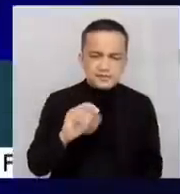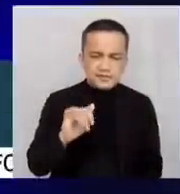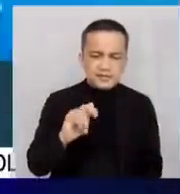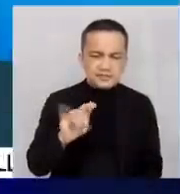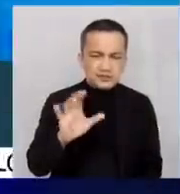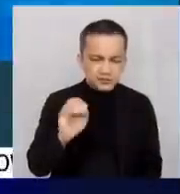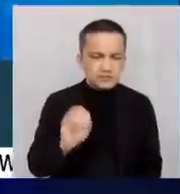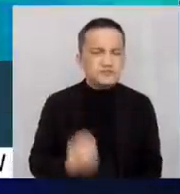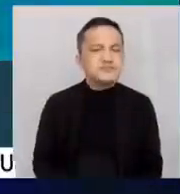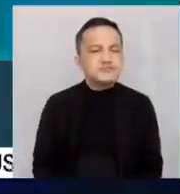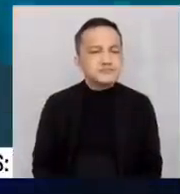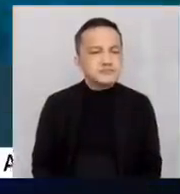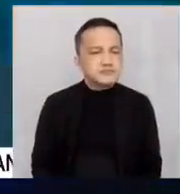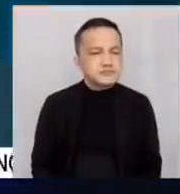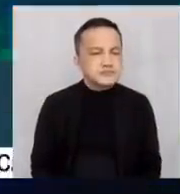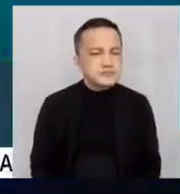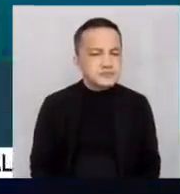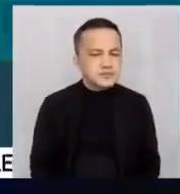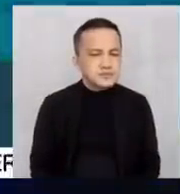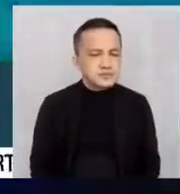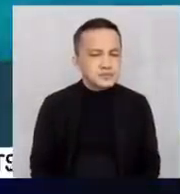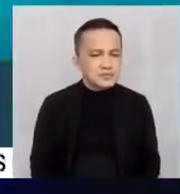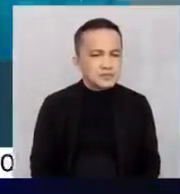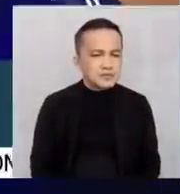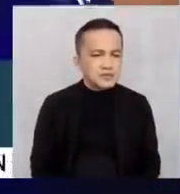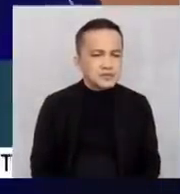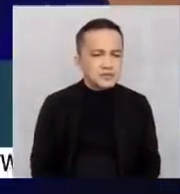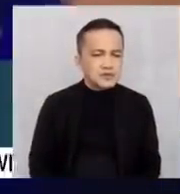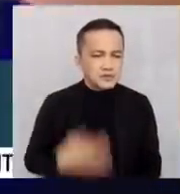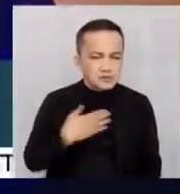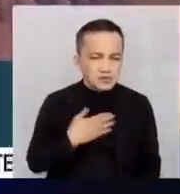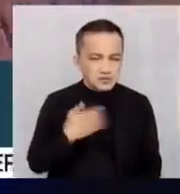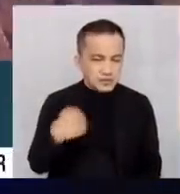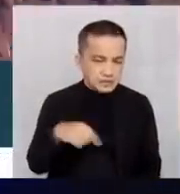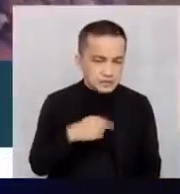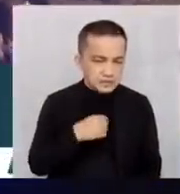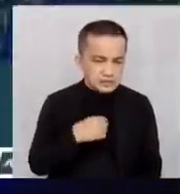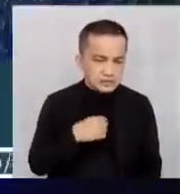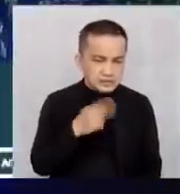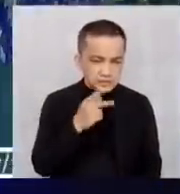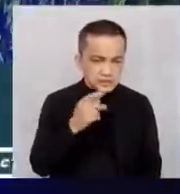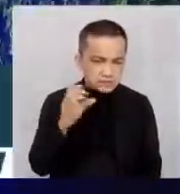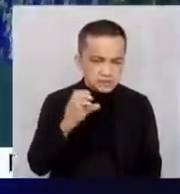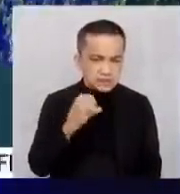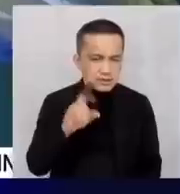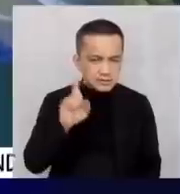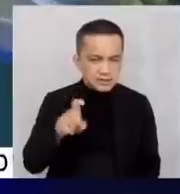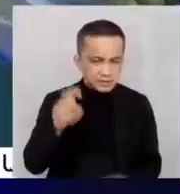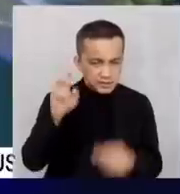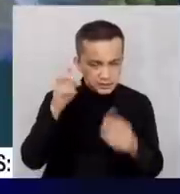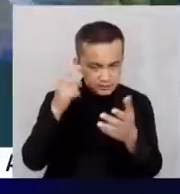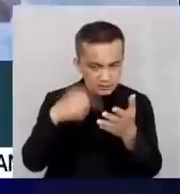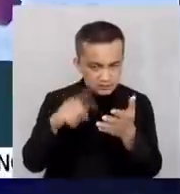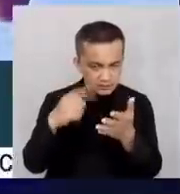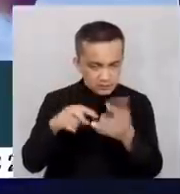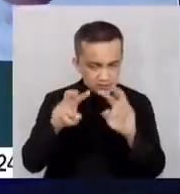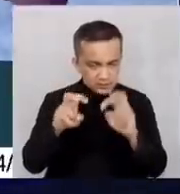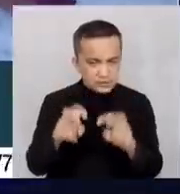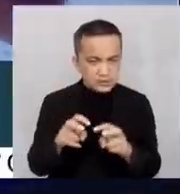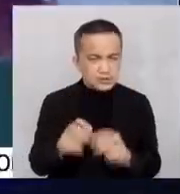so tingin natin, Carmina, this should be investigated kasi unang-una,